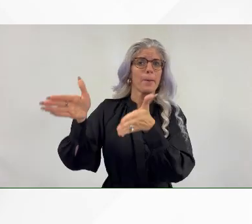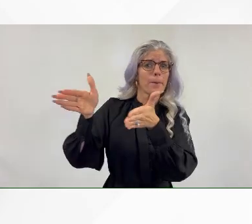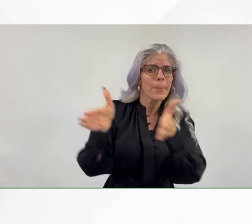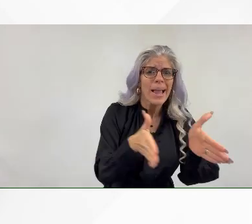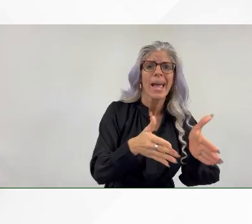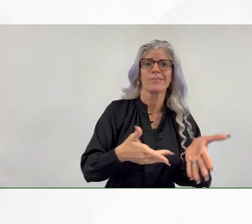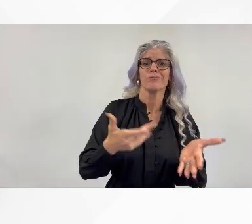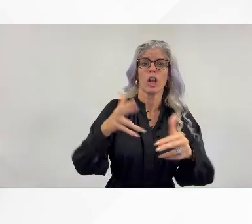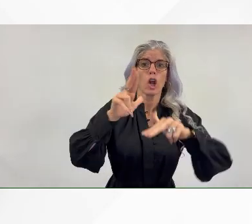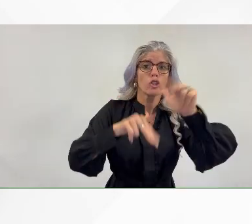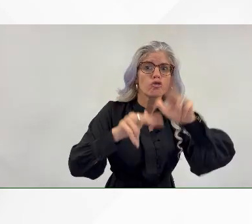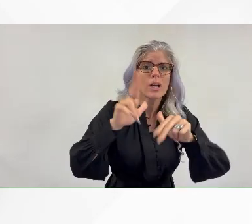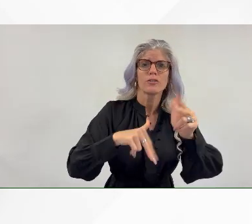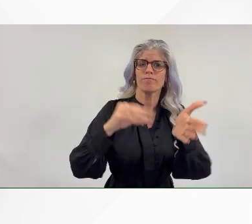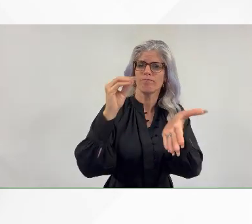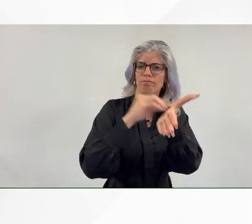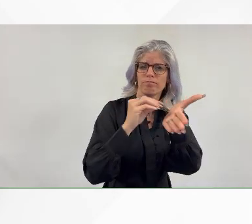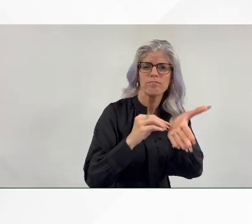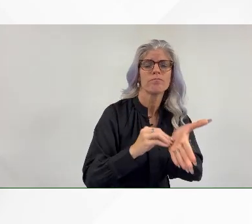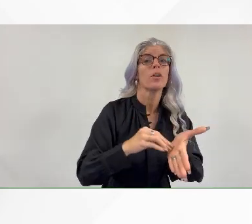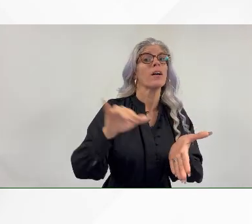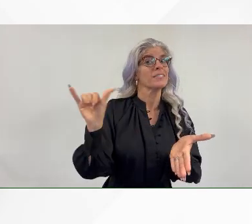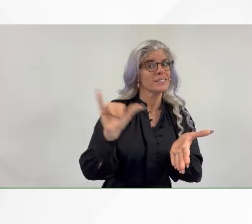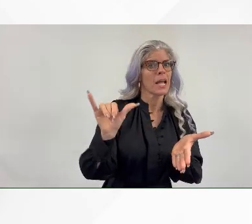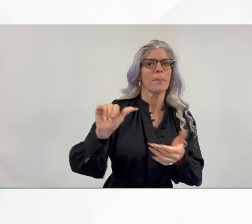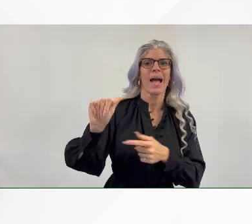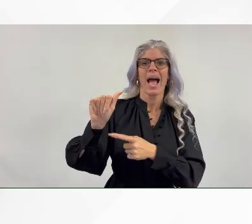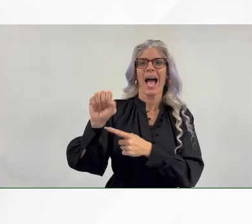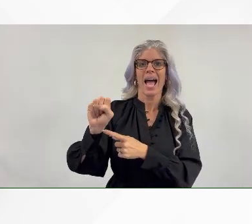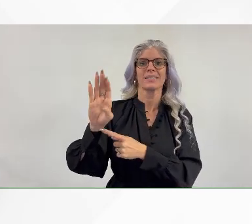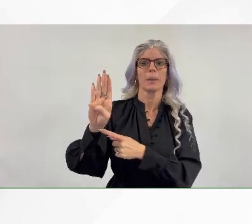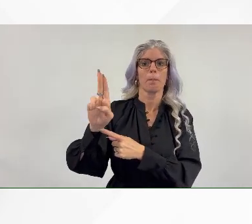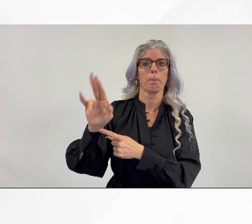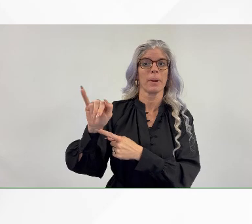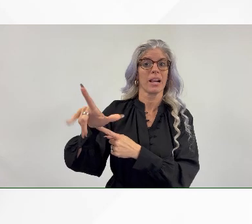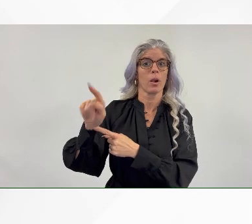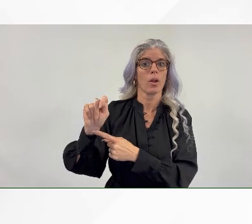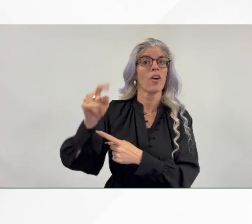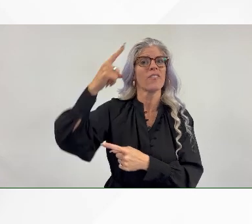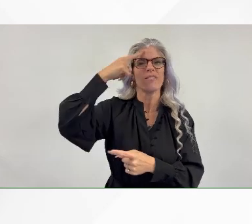that extend at least to the seaward edge of the subaqueous nearshore zone.